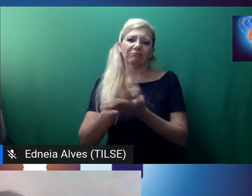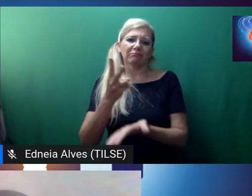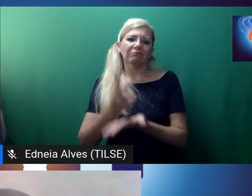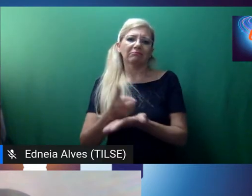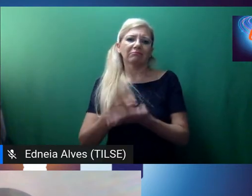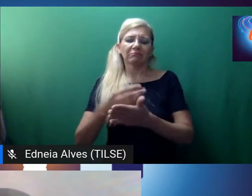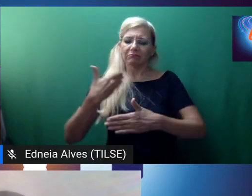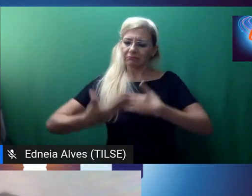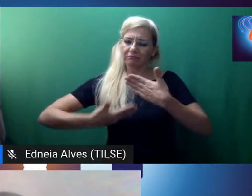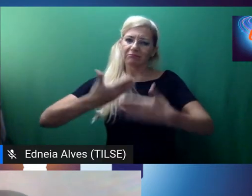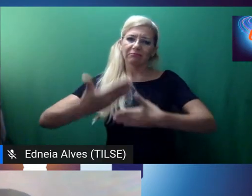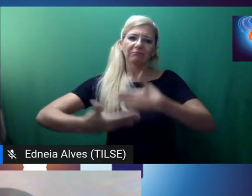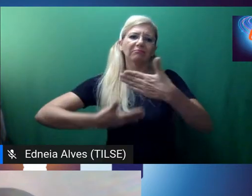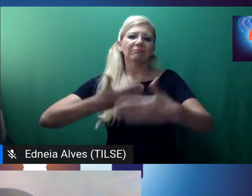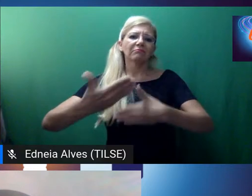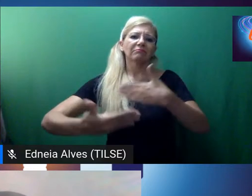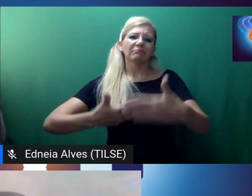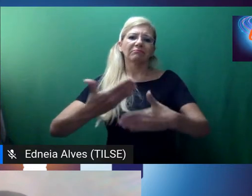perpetuate racist